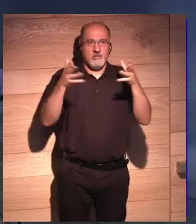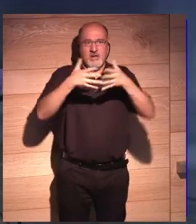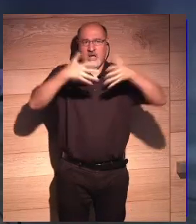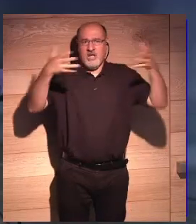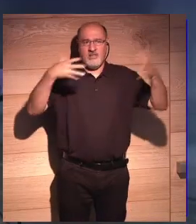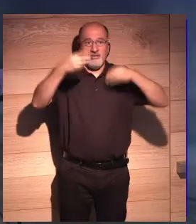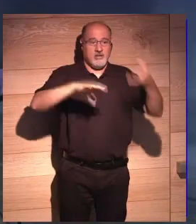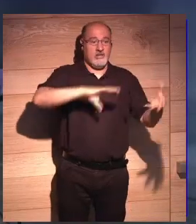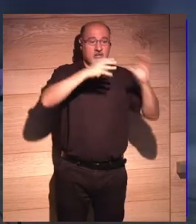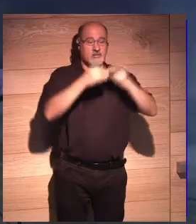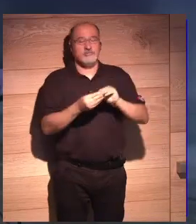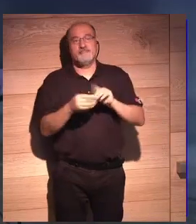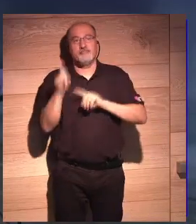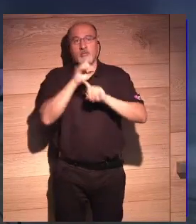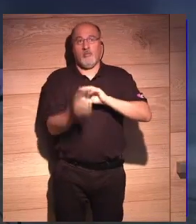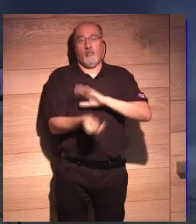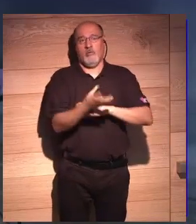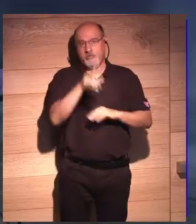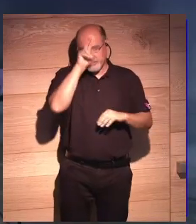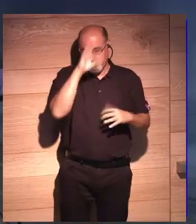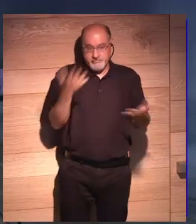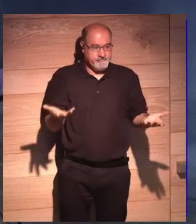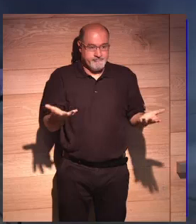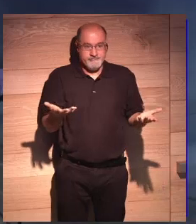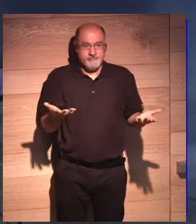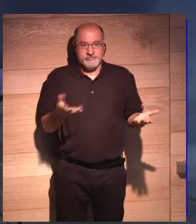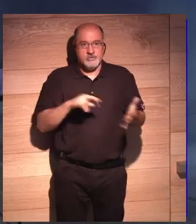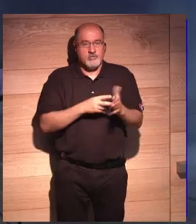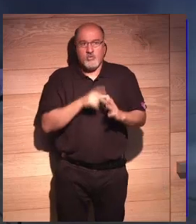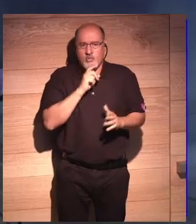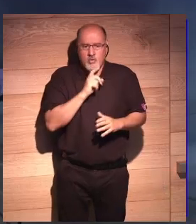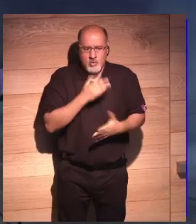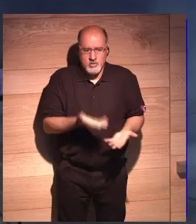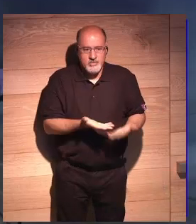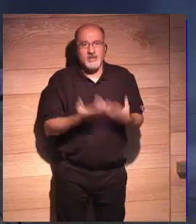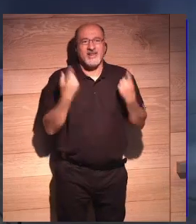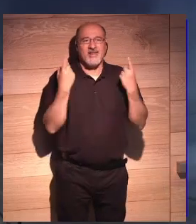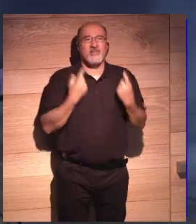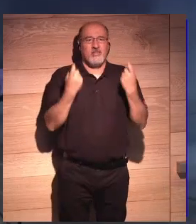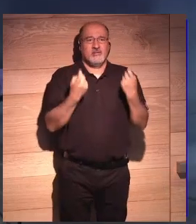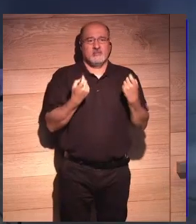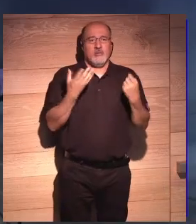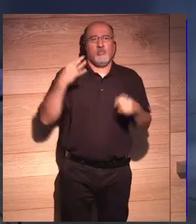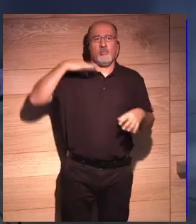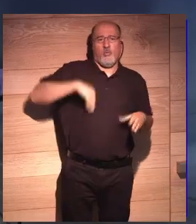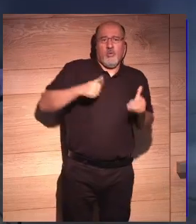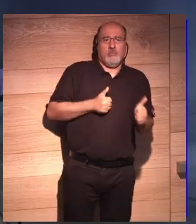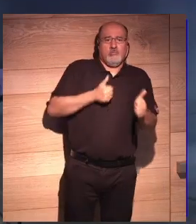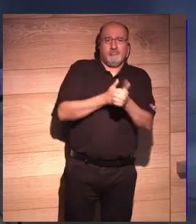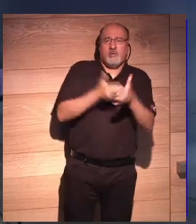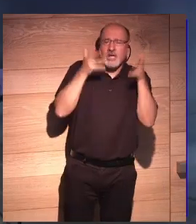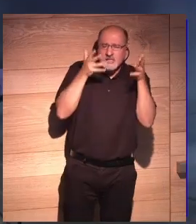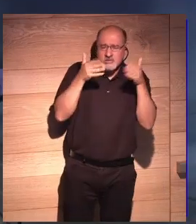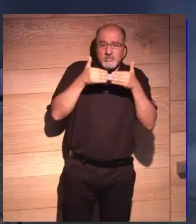many important directors that want to develop big pieces find problems that we've tackled before and they have not even thought about them.